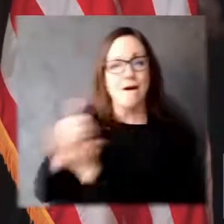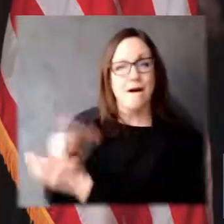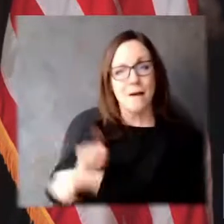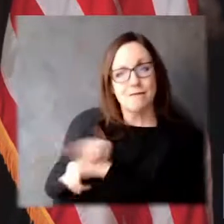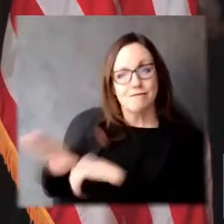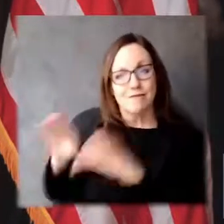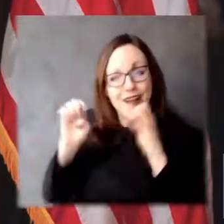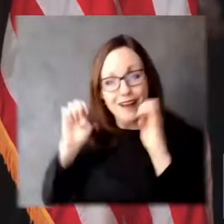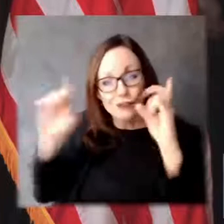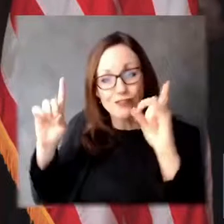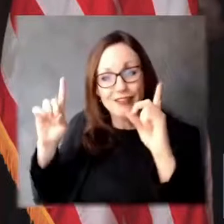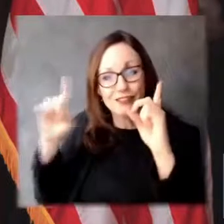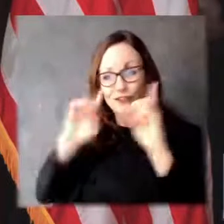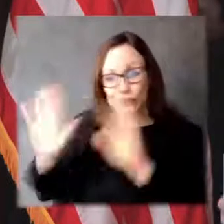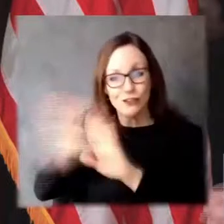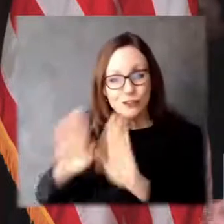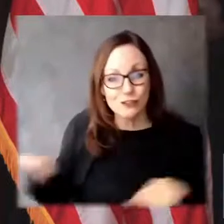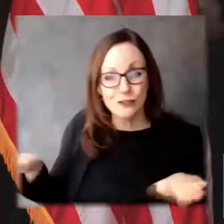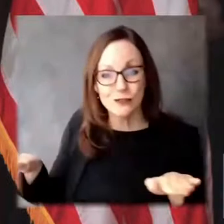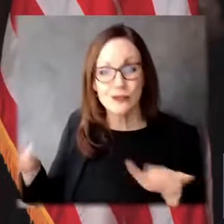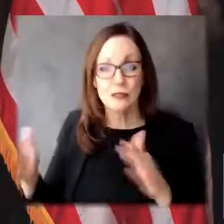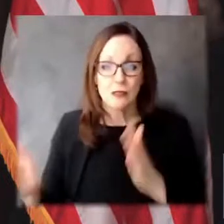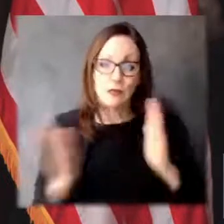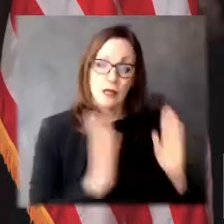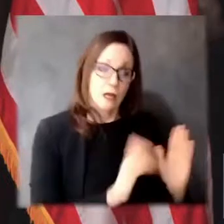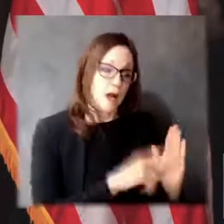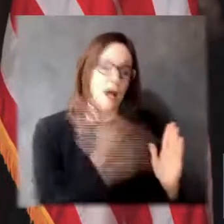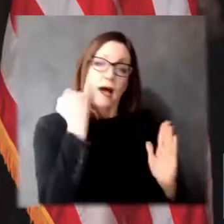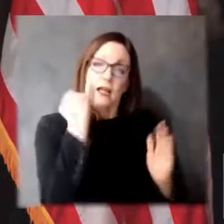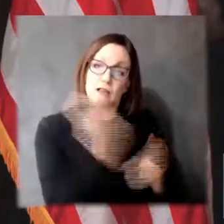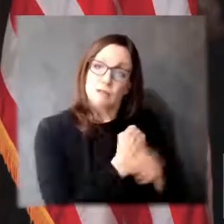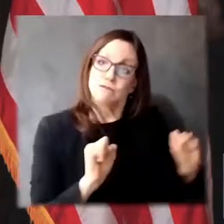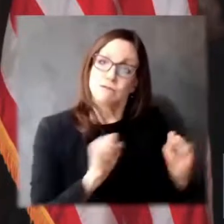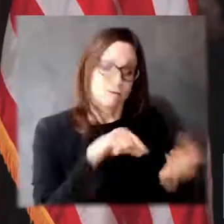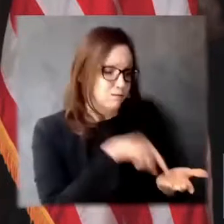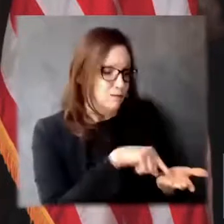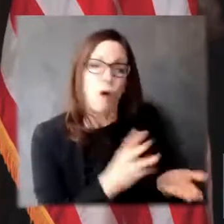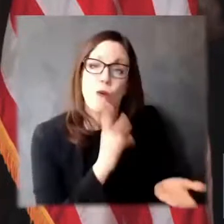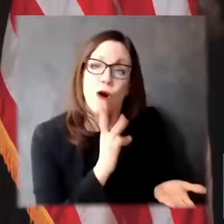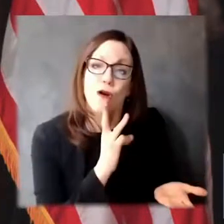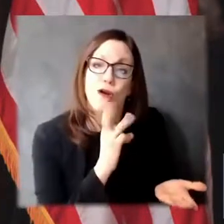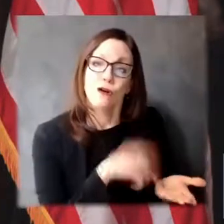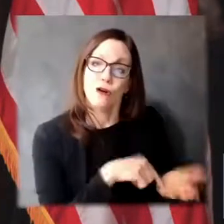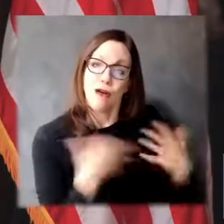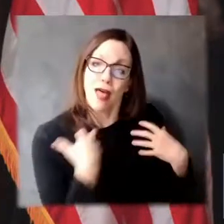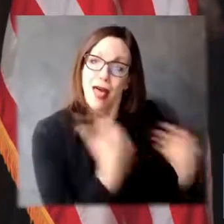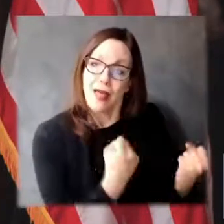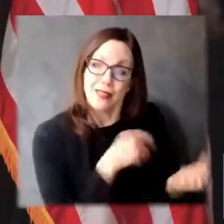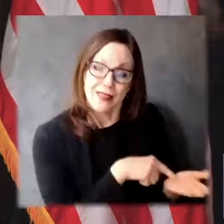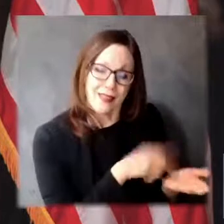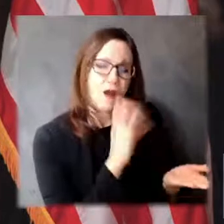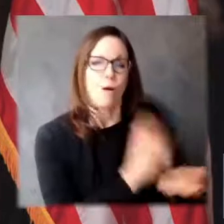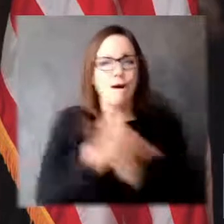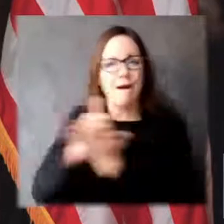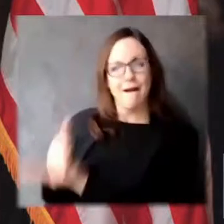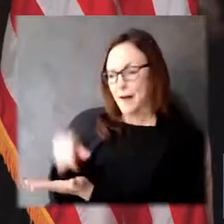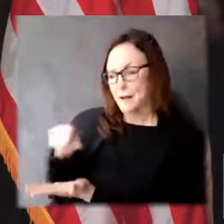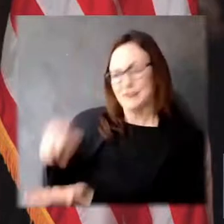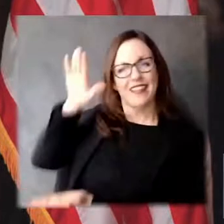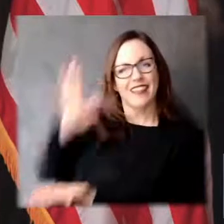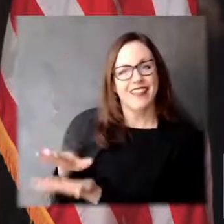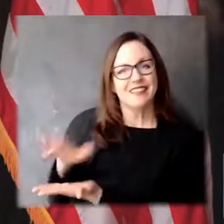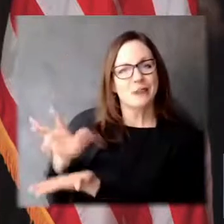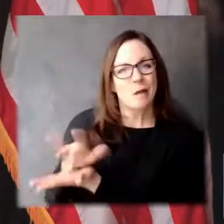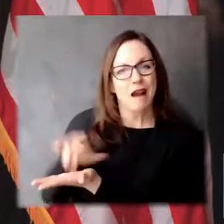lack of access to affordable housing affects kids in a classroom. We have to understand how lead pollution and poor